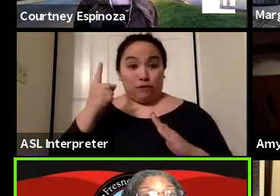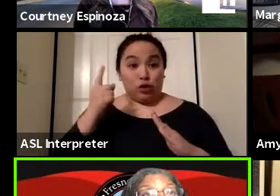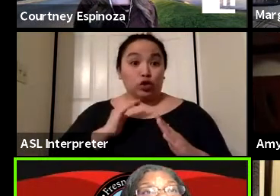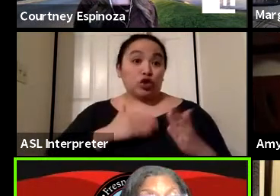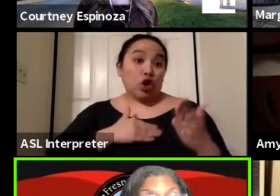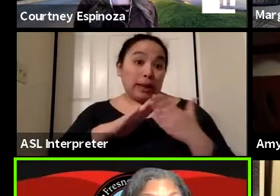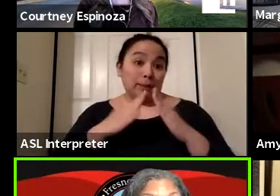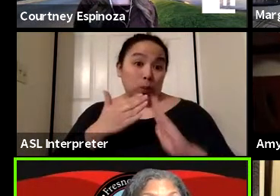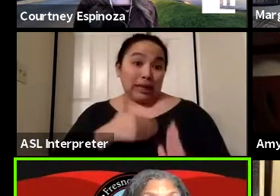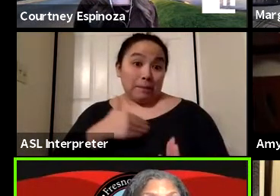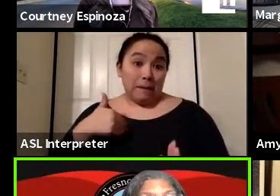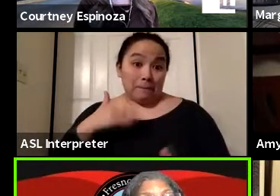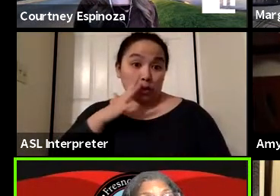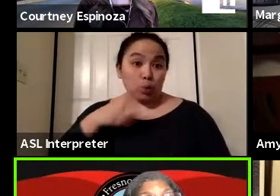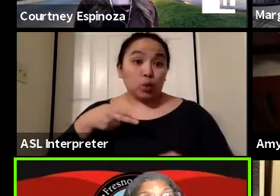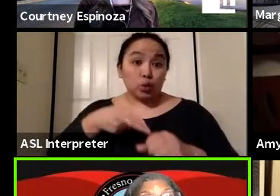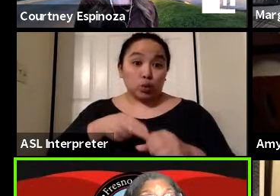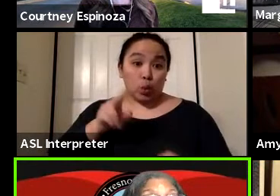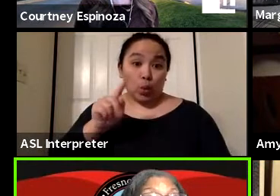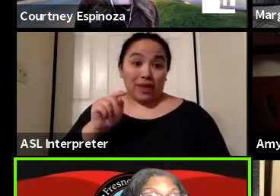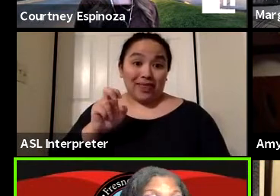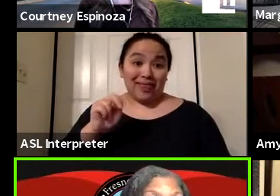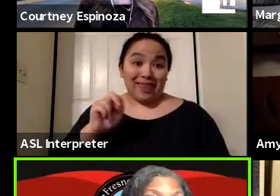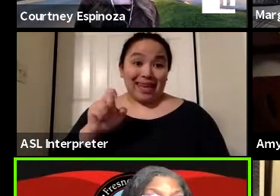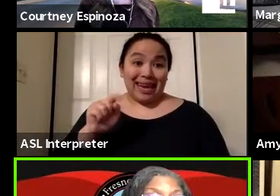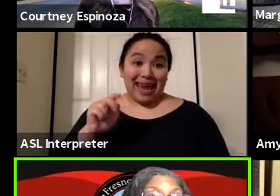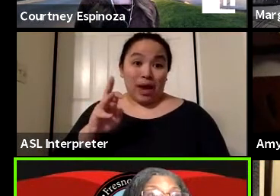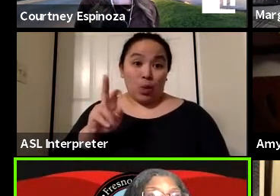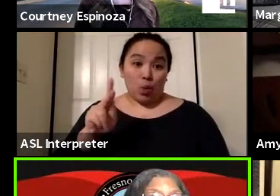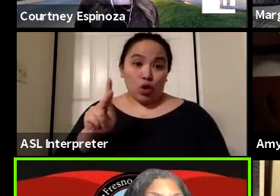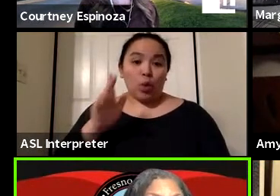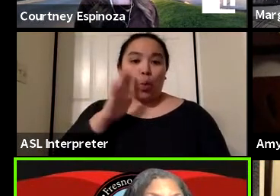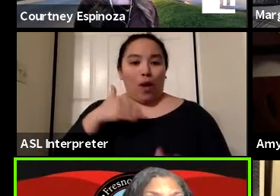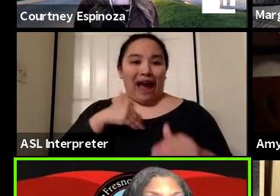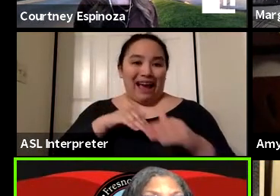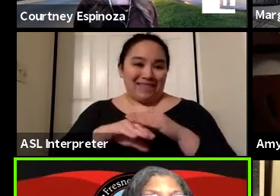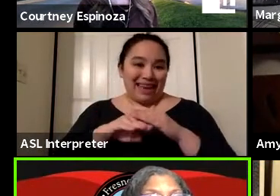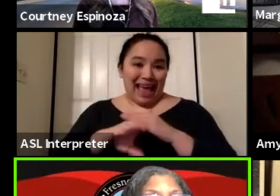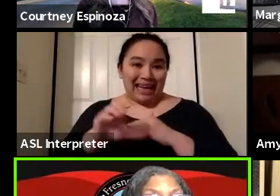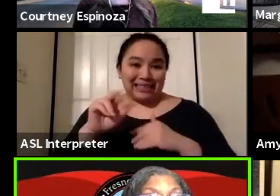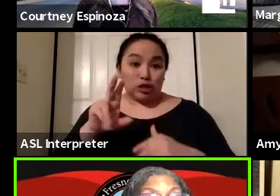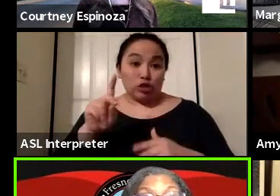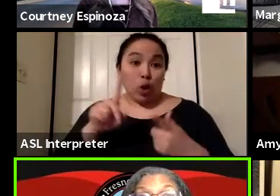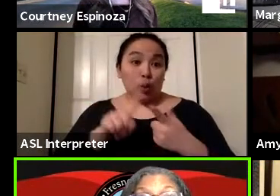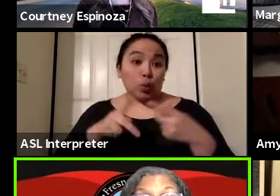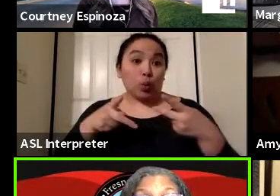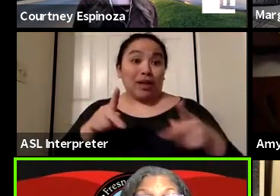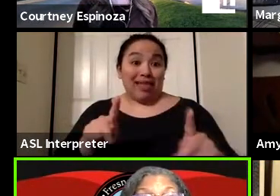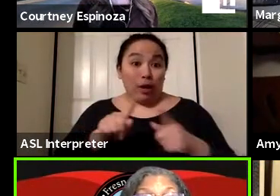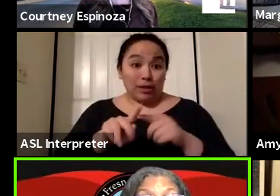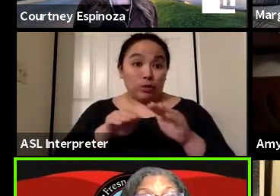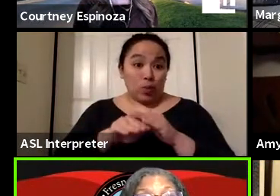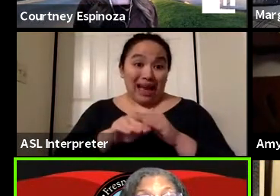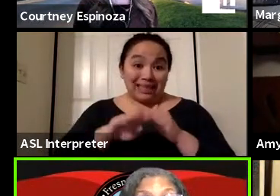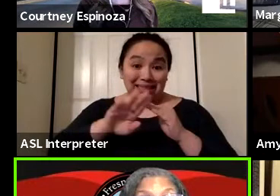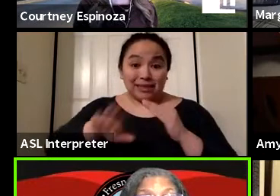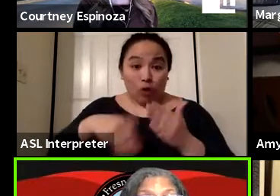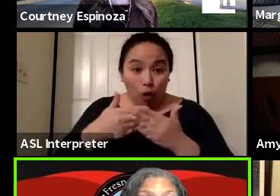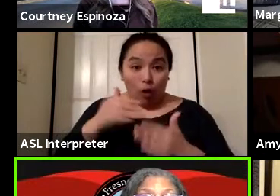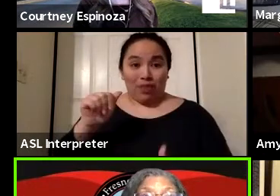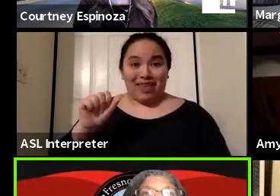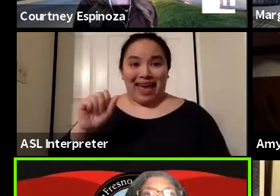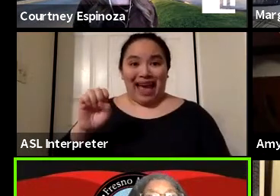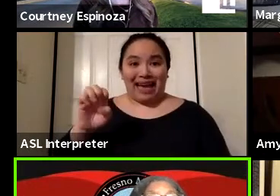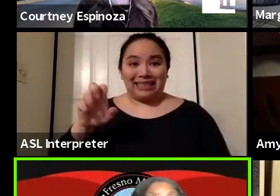members will join the network and then they will have an access card that allows them to access all of the assets in